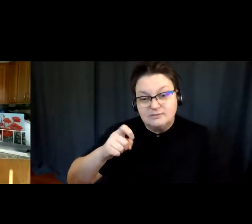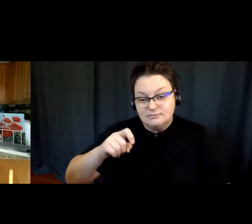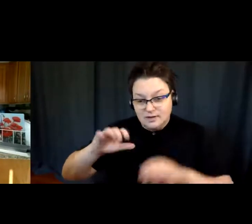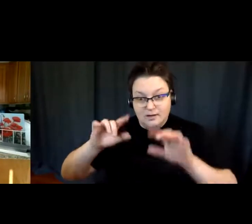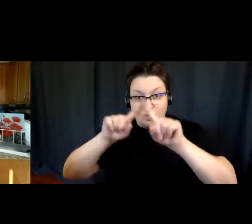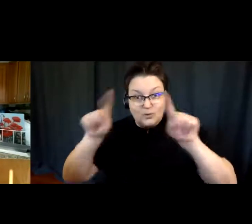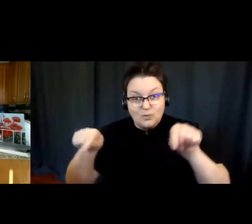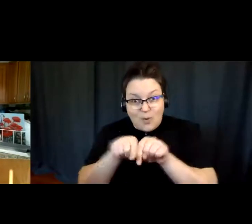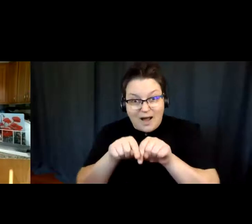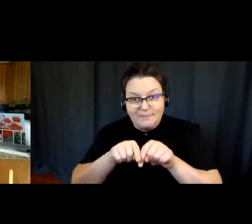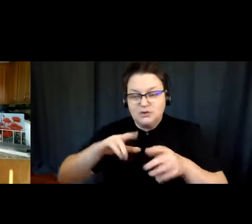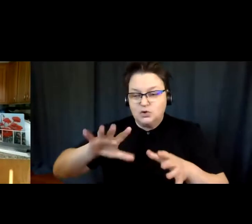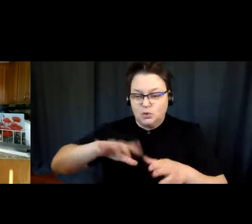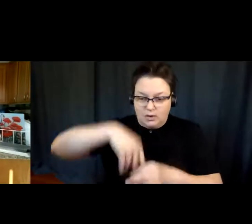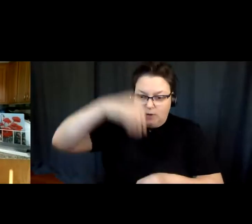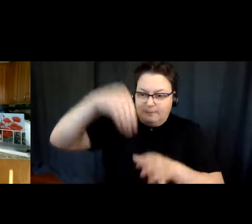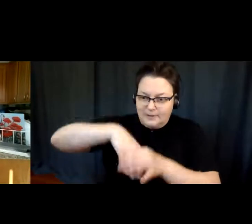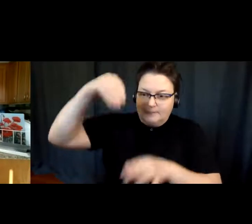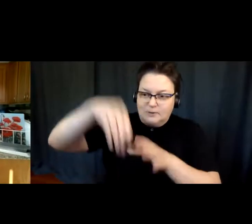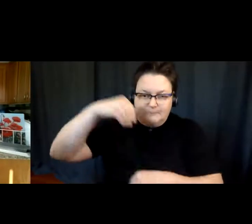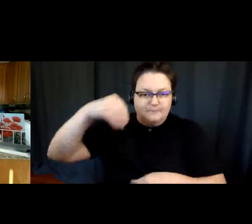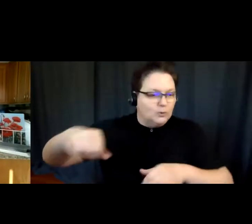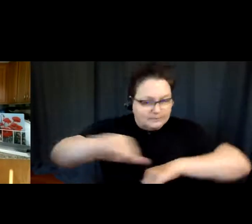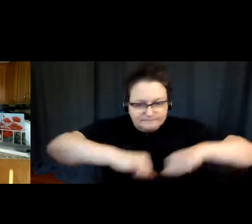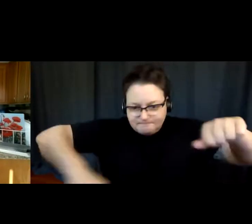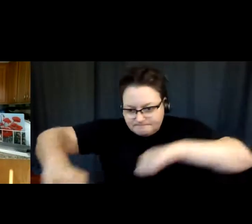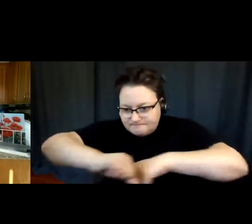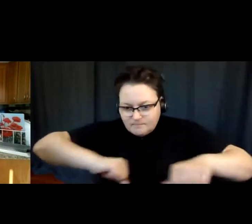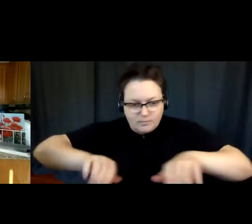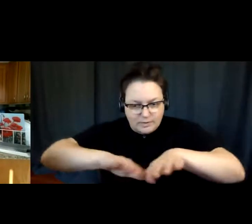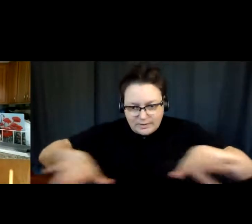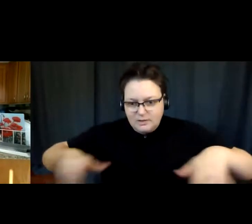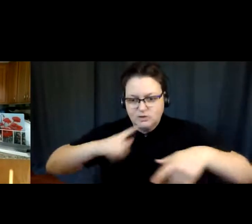faucet and prevent spreading germs to other people.